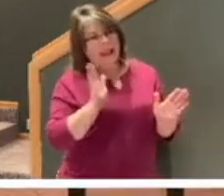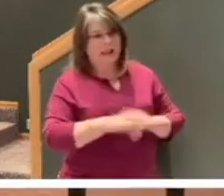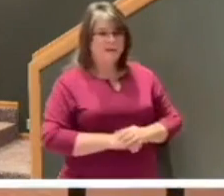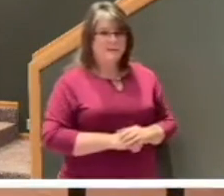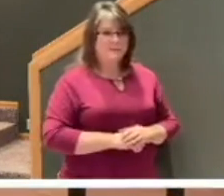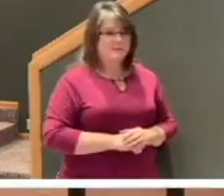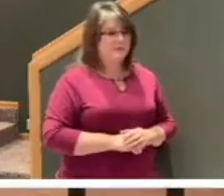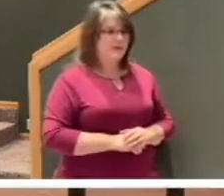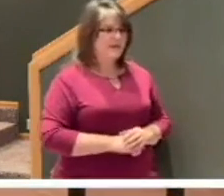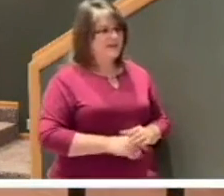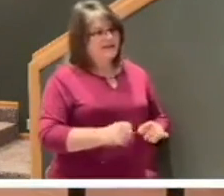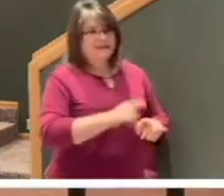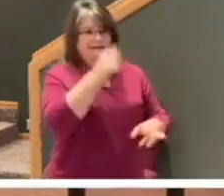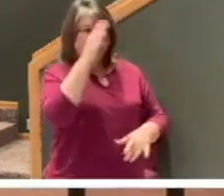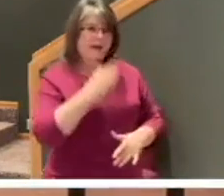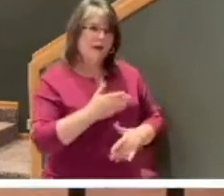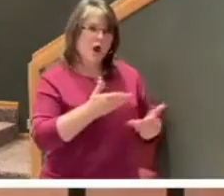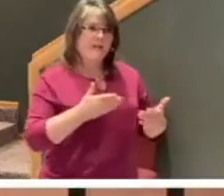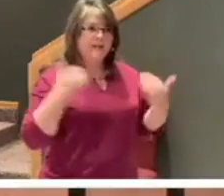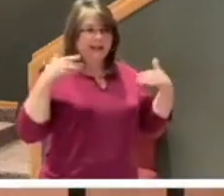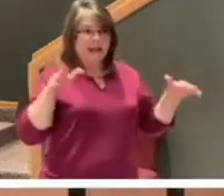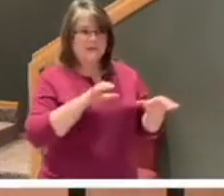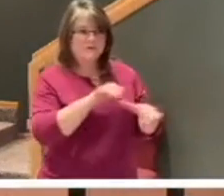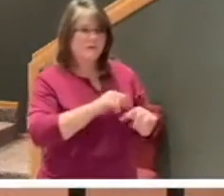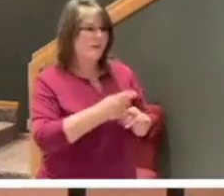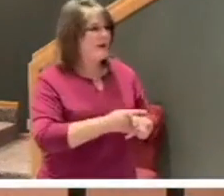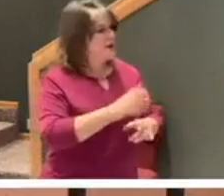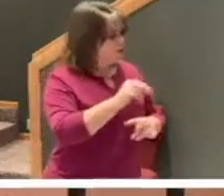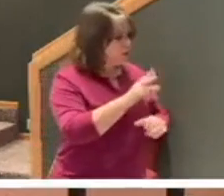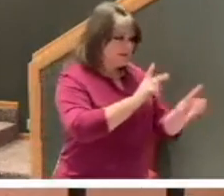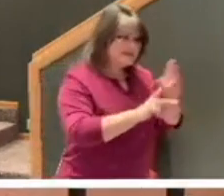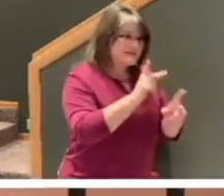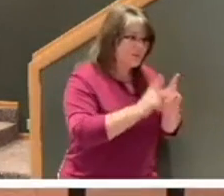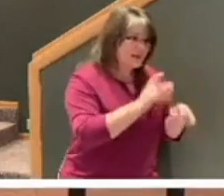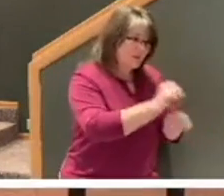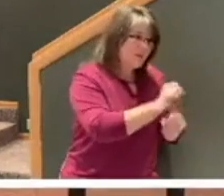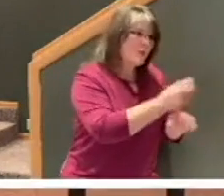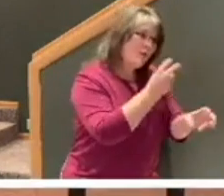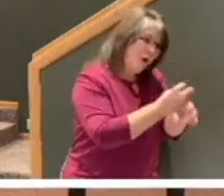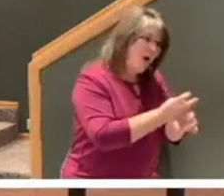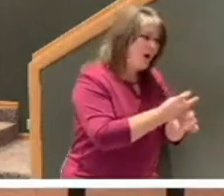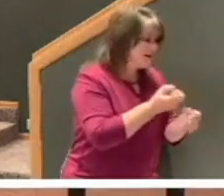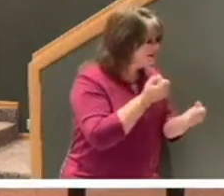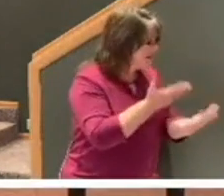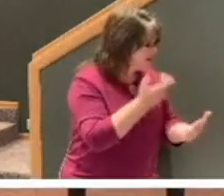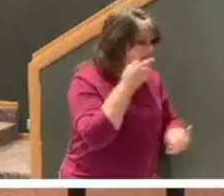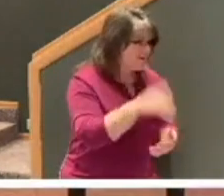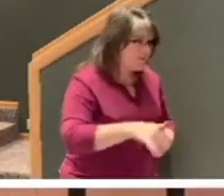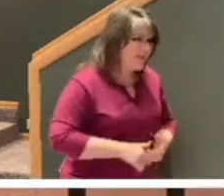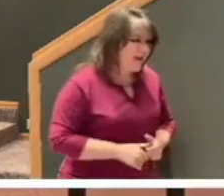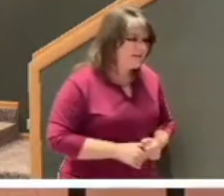It's like a God thing, right? Angels do that. No, it's people that work hard and sacrifice.